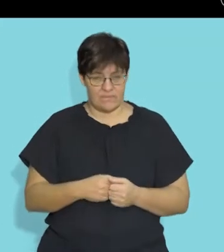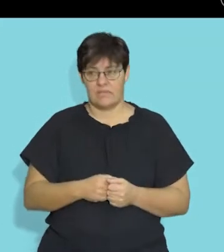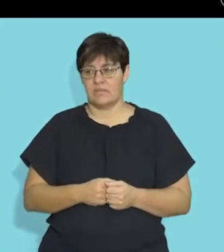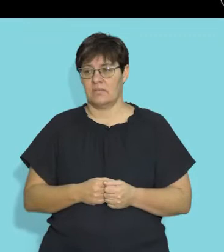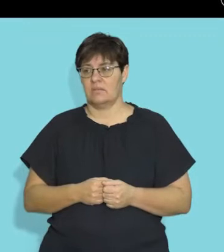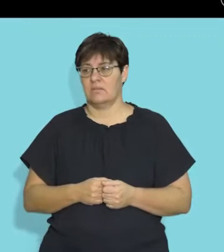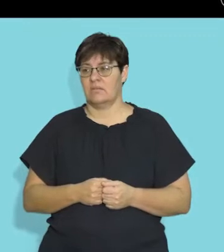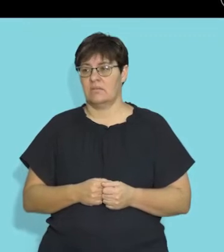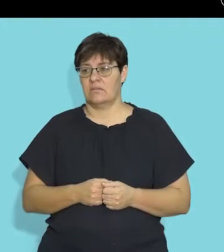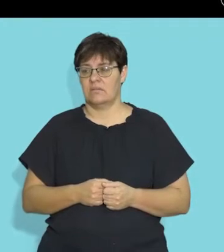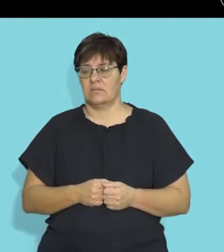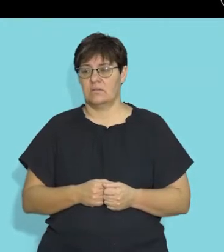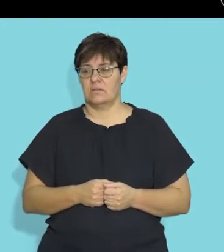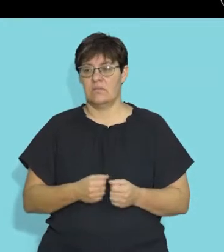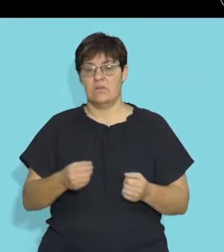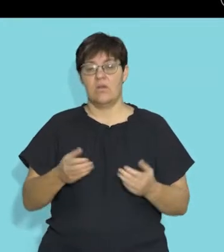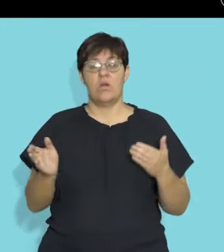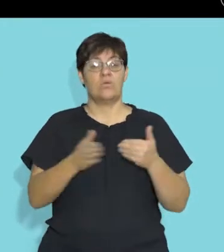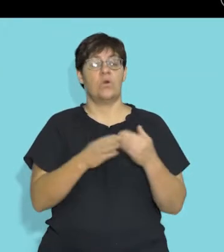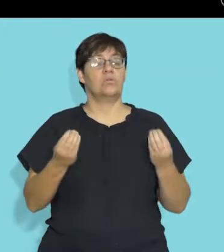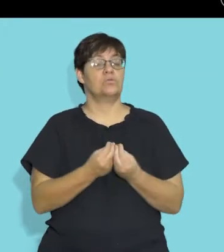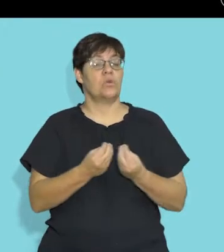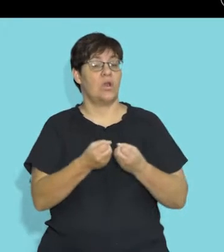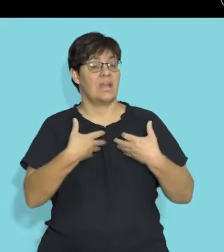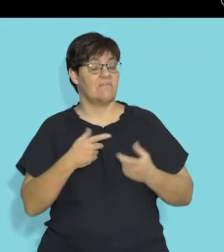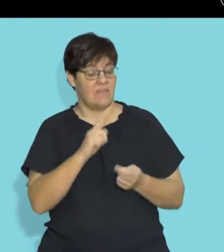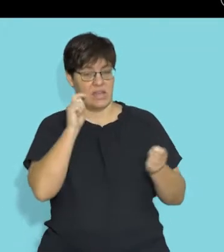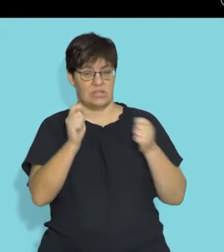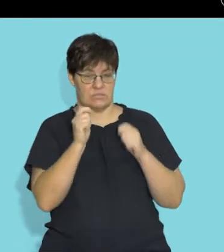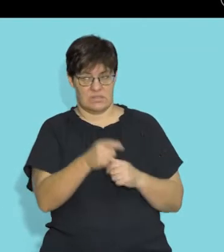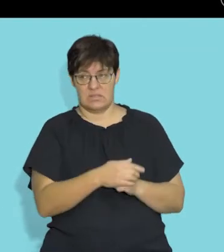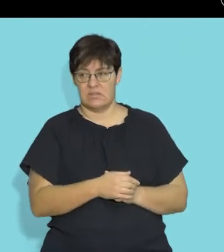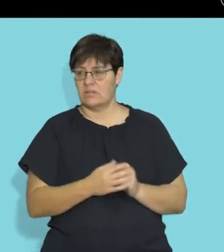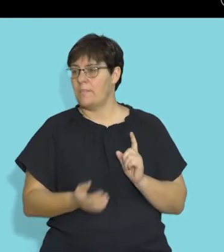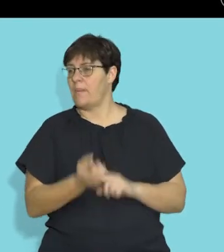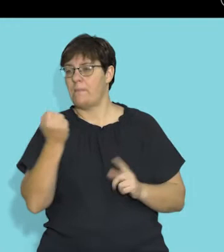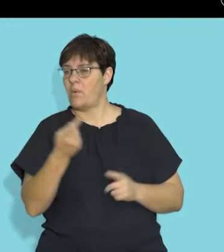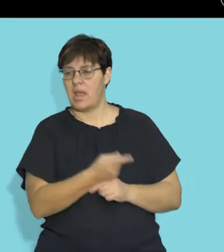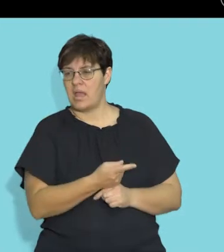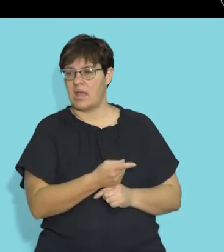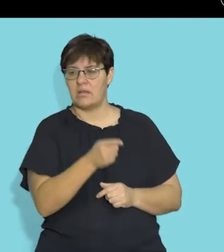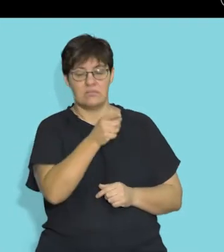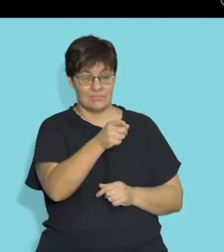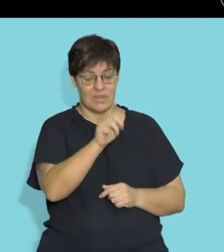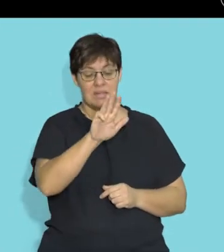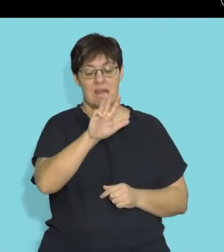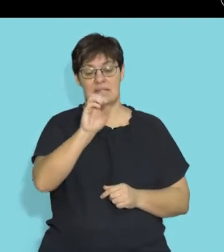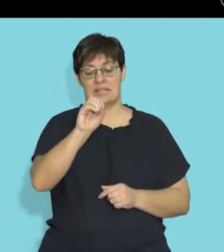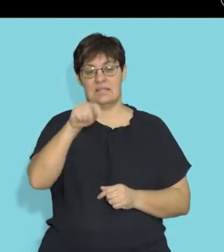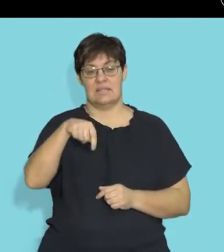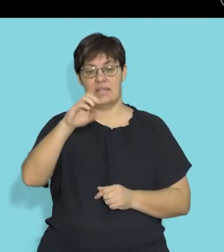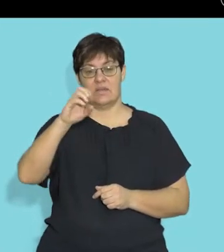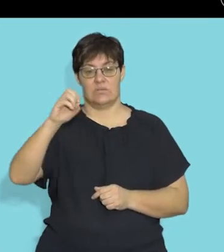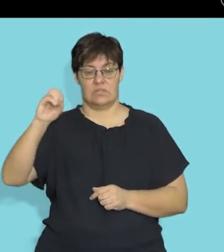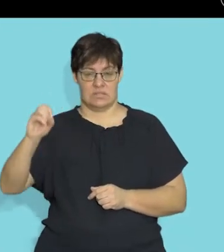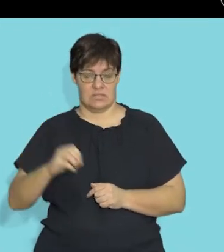was. My closing stock was given to me as an adjustment. Let's find it. My closing stock was